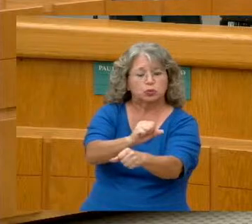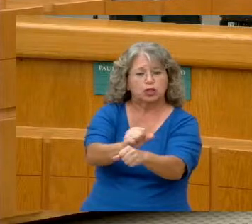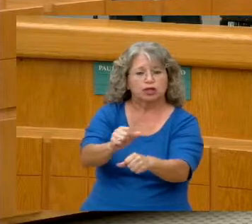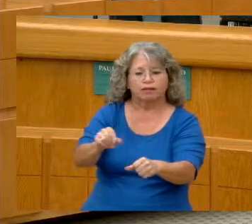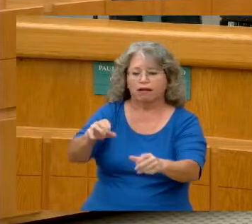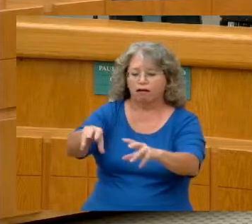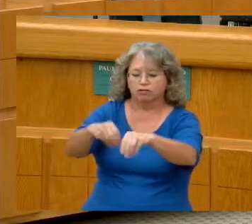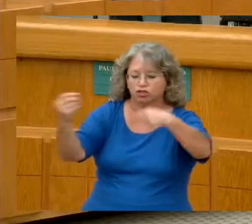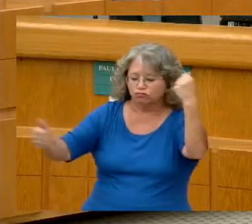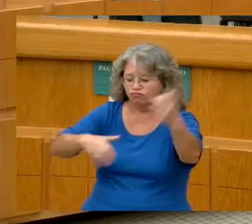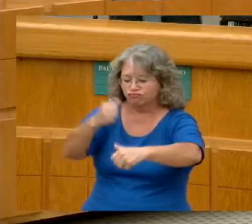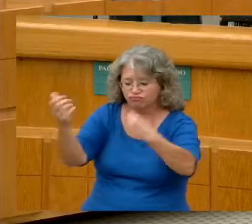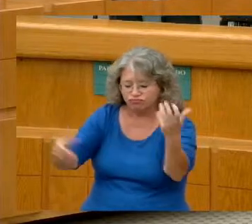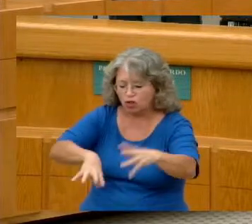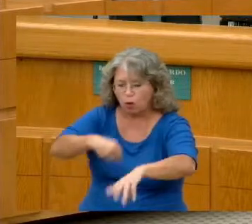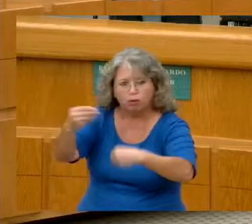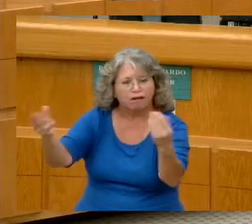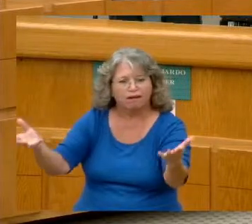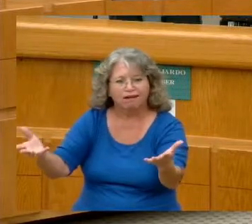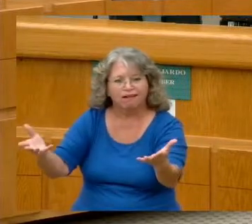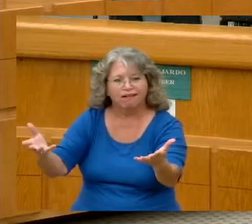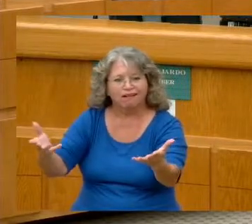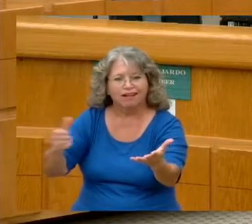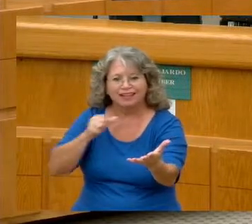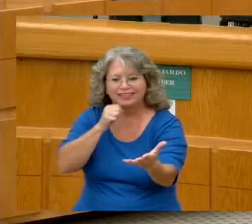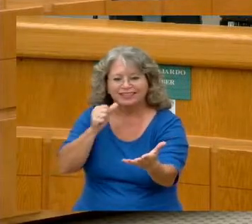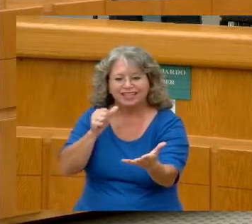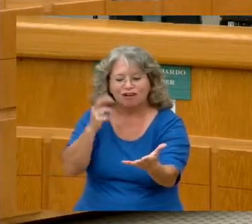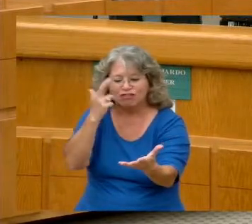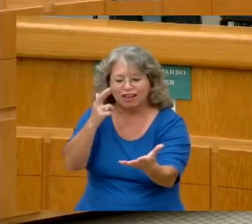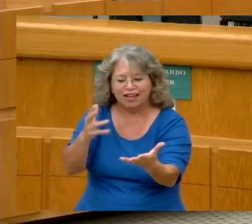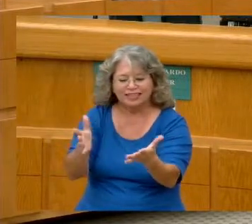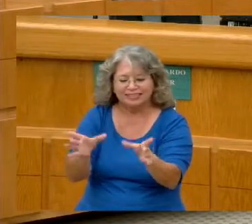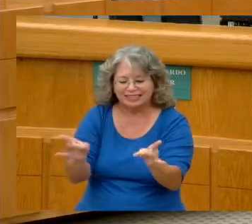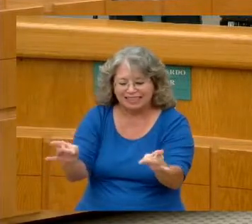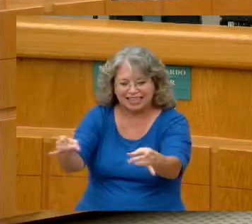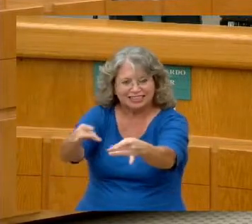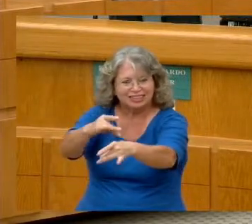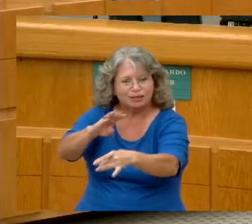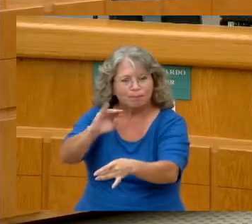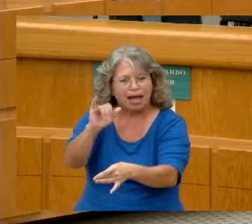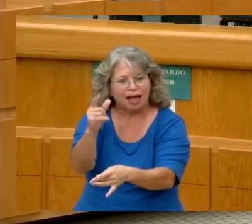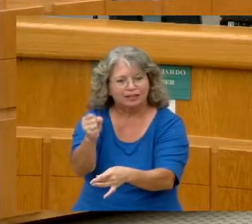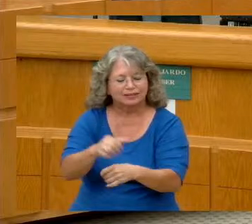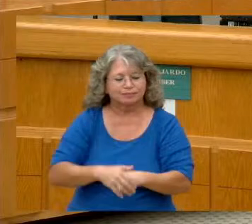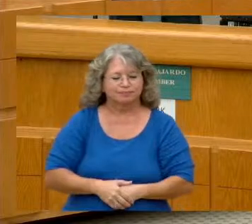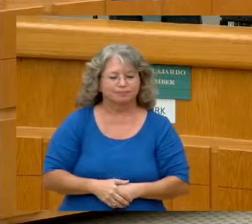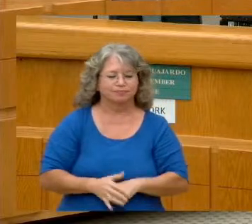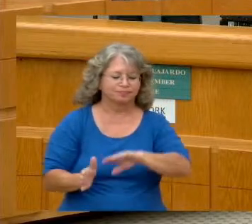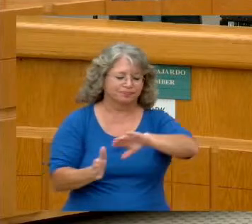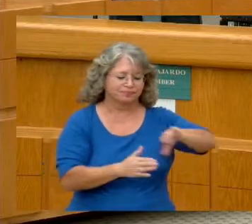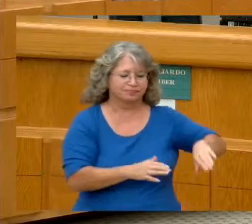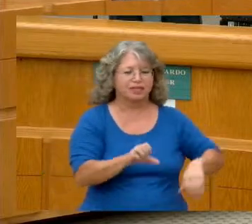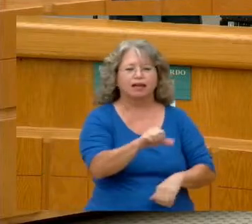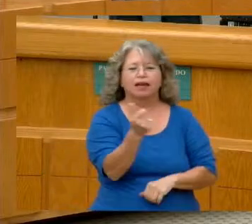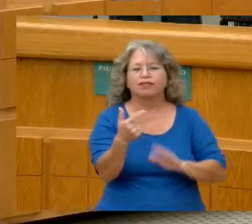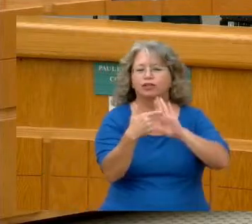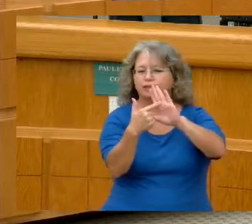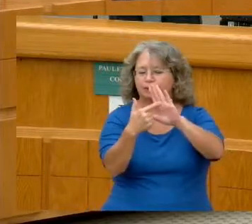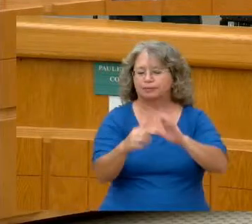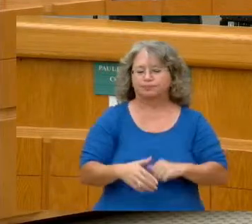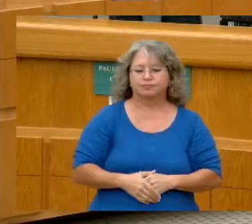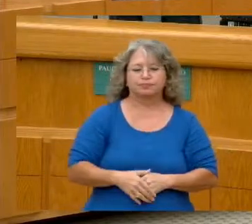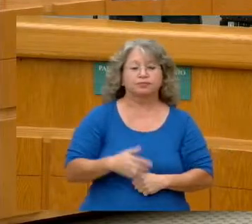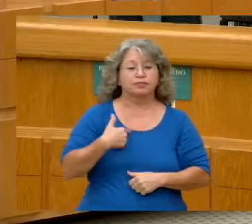first. I'm sick. This one's an interesting one. So I'm actually working at a drive-through restaurant, and I'm covering